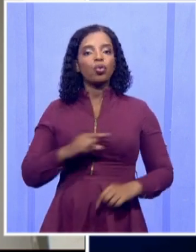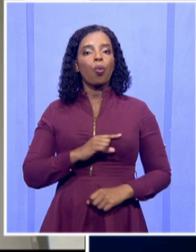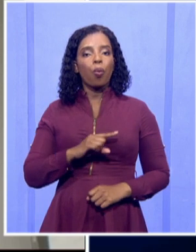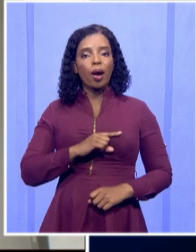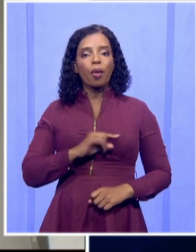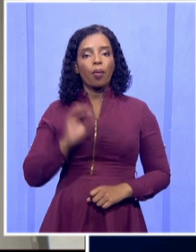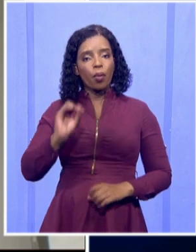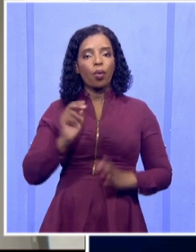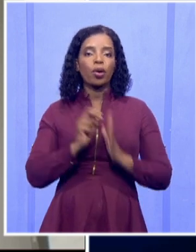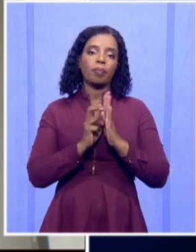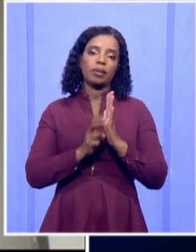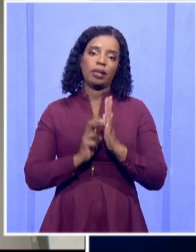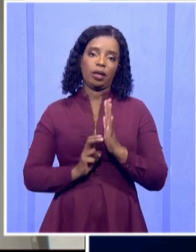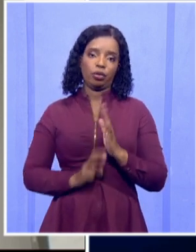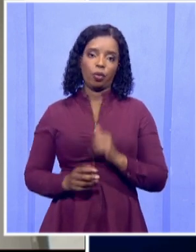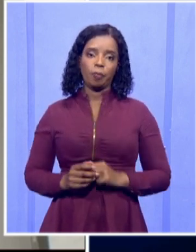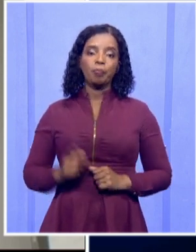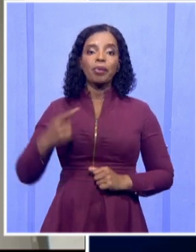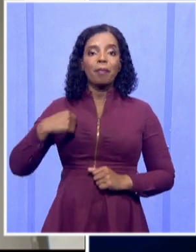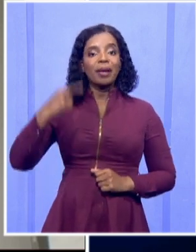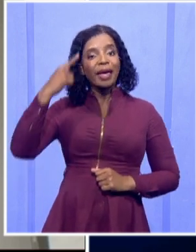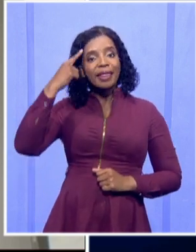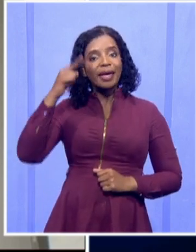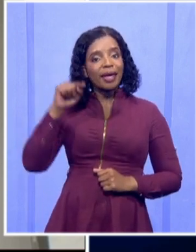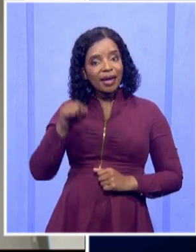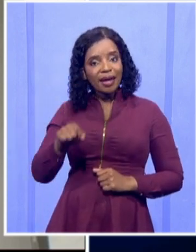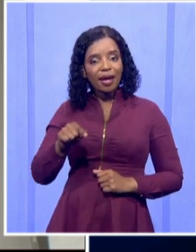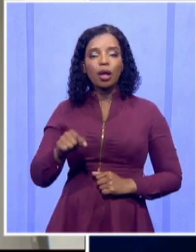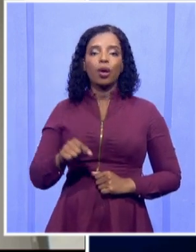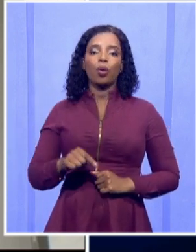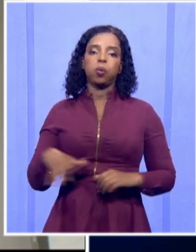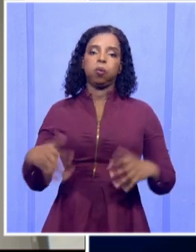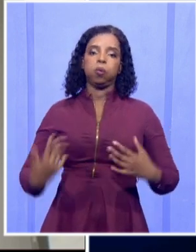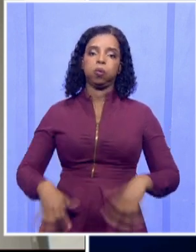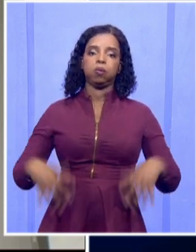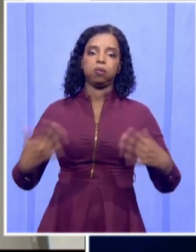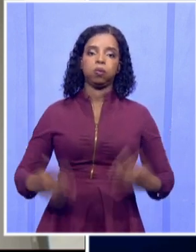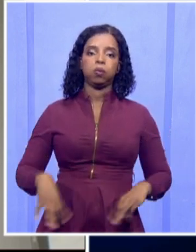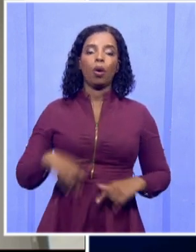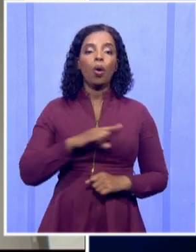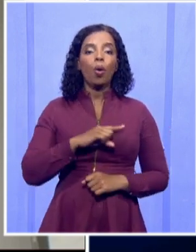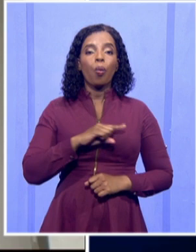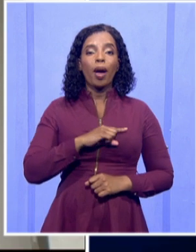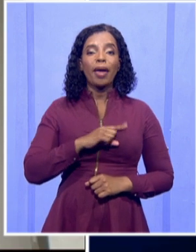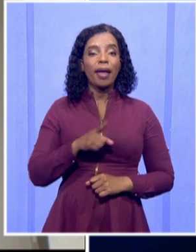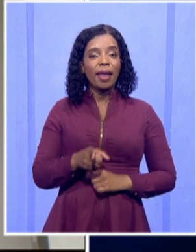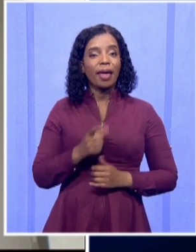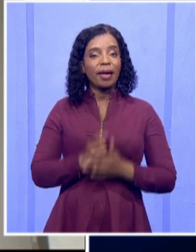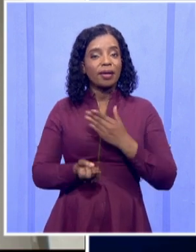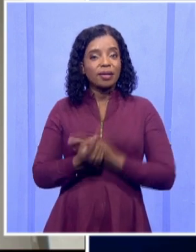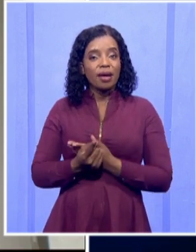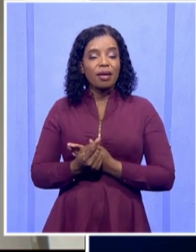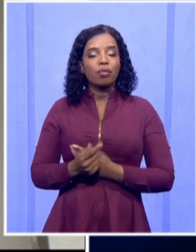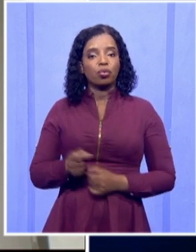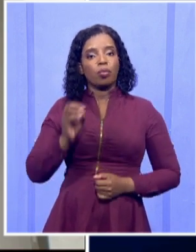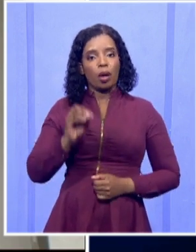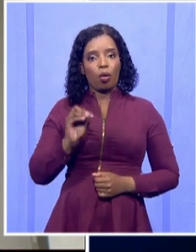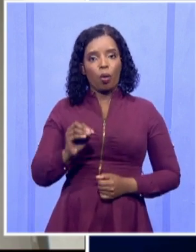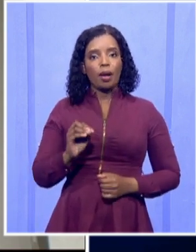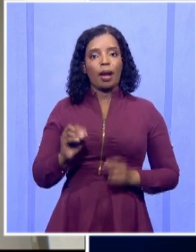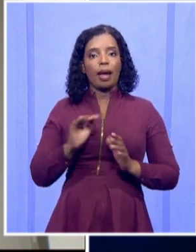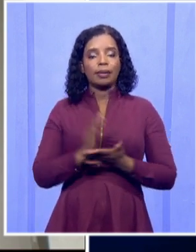current stance. So I think that's going to be a high test. And, because of that, there will be a little bit of a